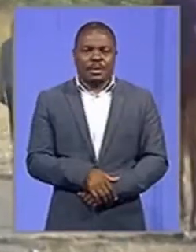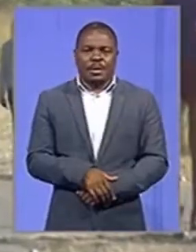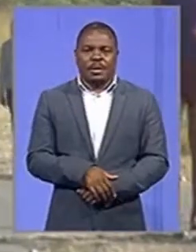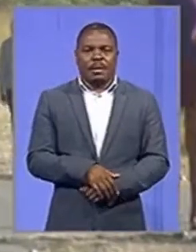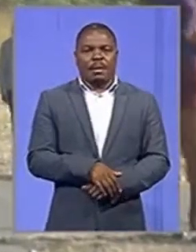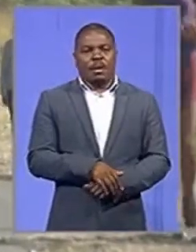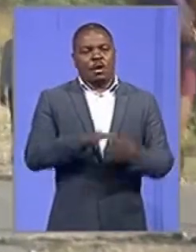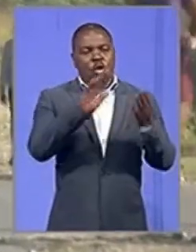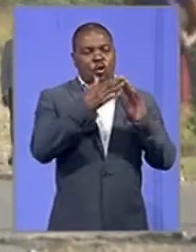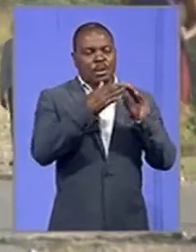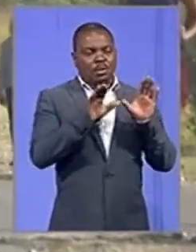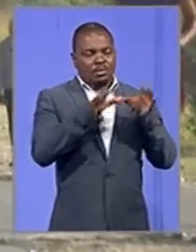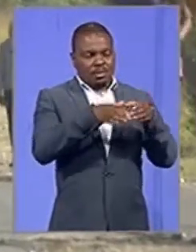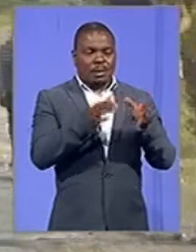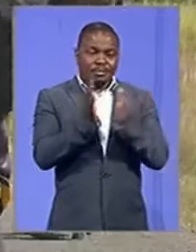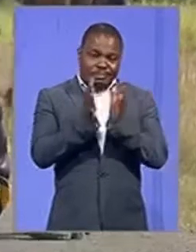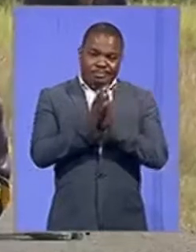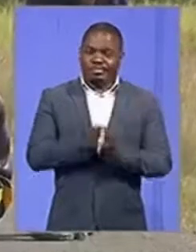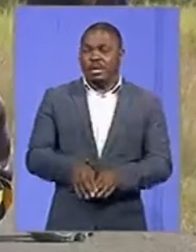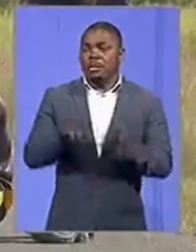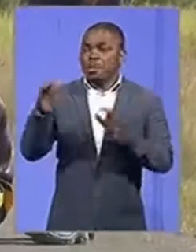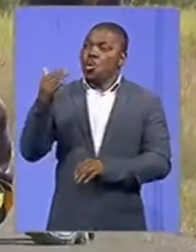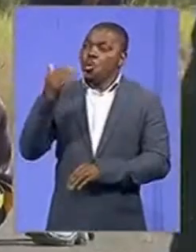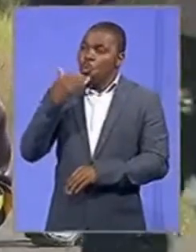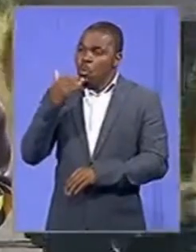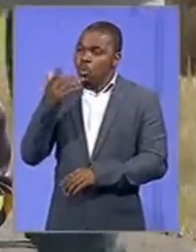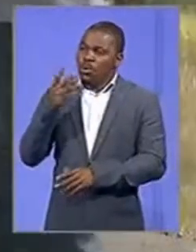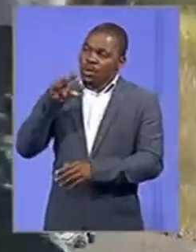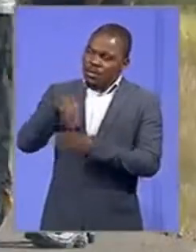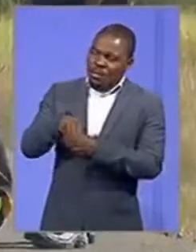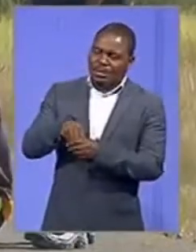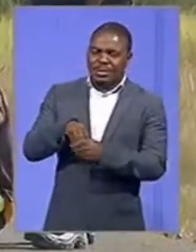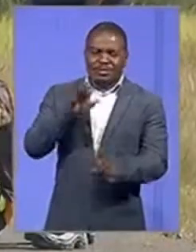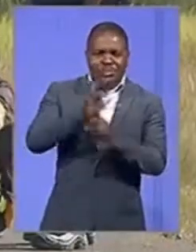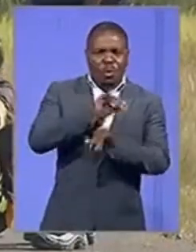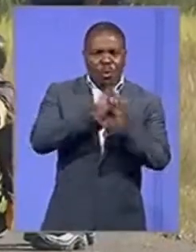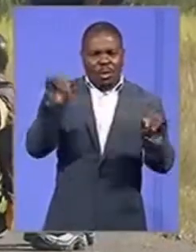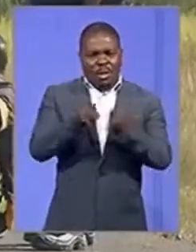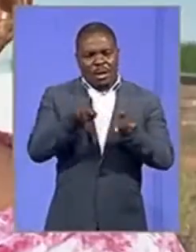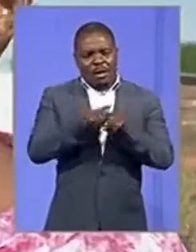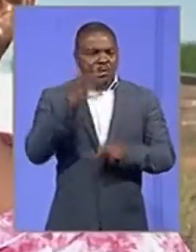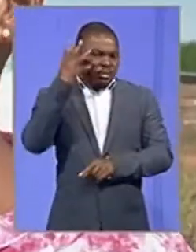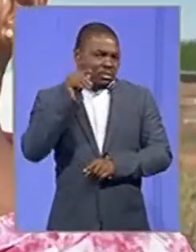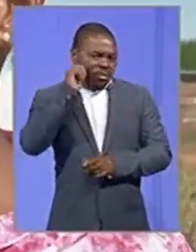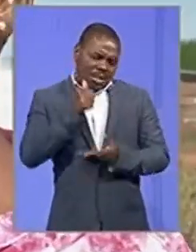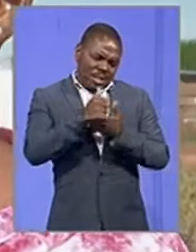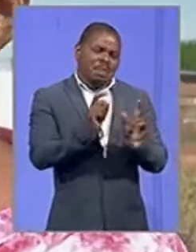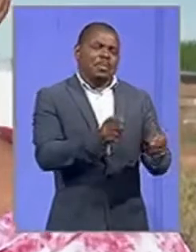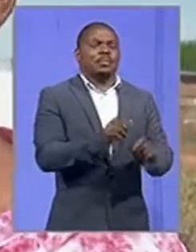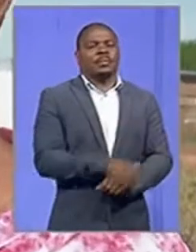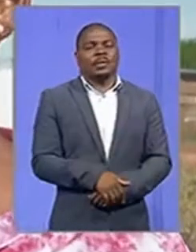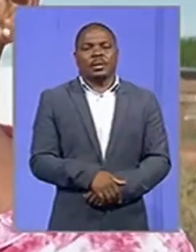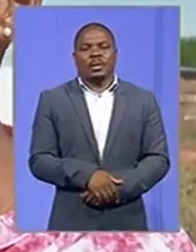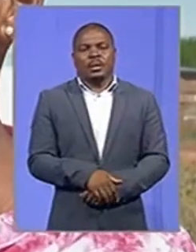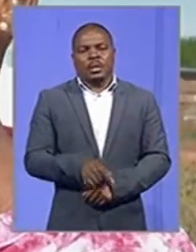sa baagi ba re ba kopela batho ba ba amegang bonolo jaaka bagodi thuso ya potlako. Seo re se gopelago